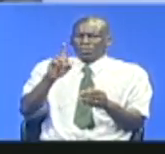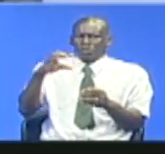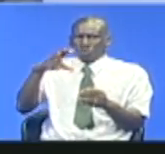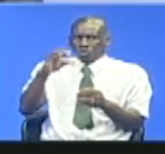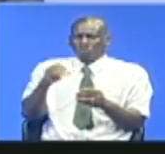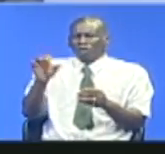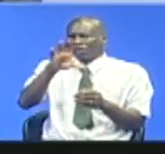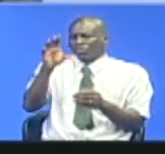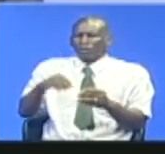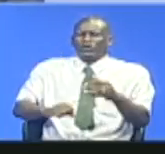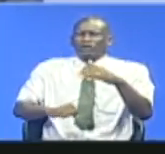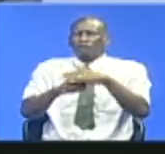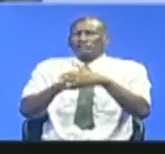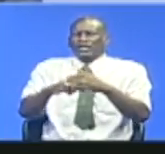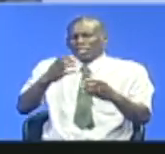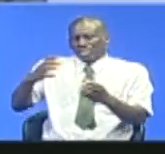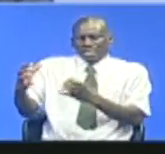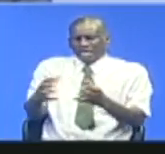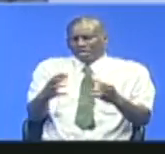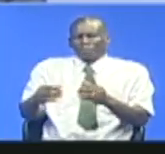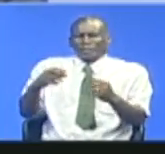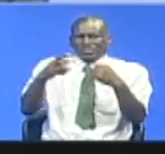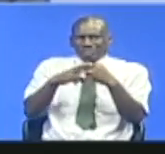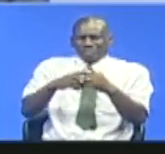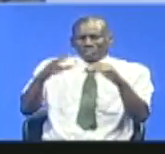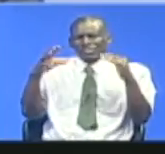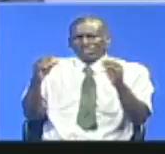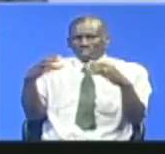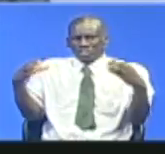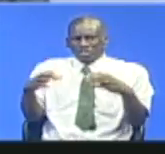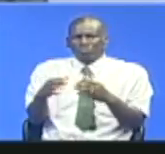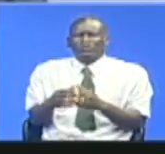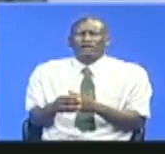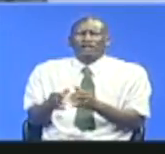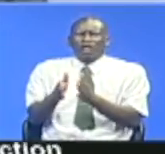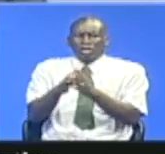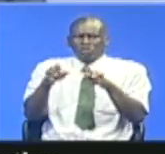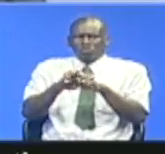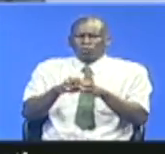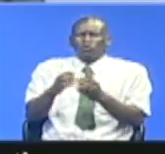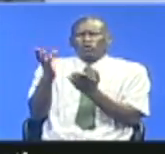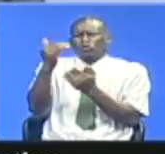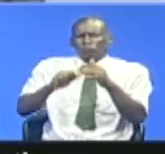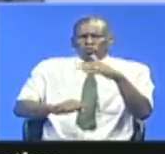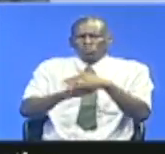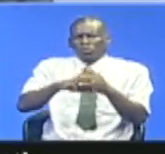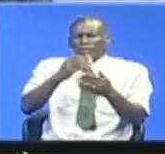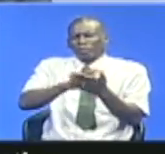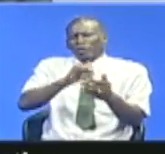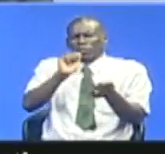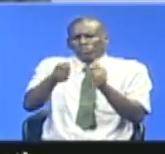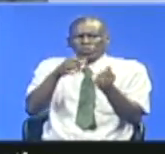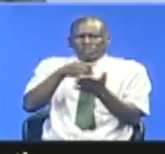They're a great team. They position Kenya globally, as Dan was asking. And we are looking at sponsoring a number of other sports,